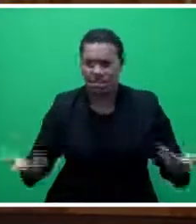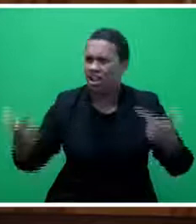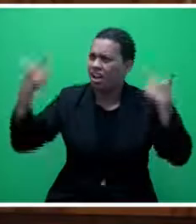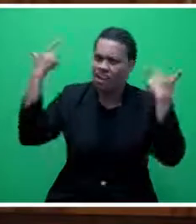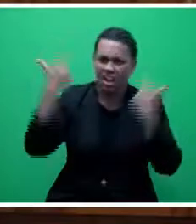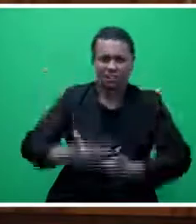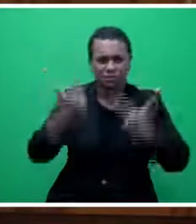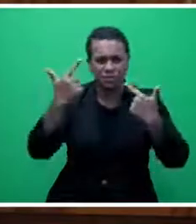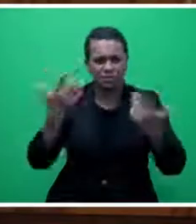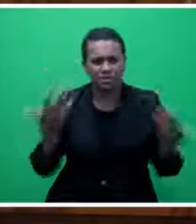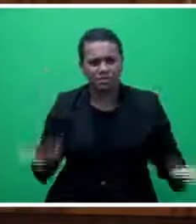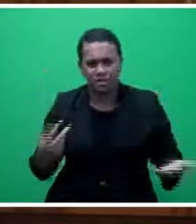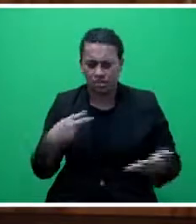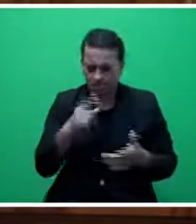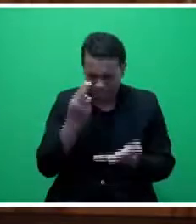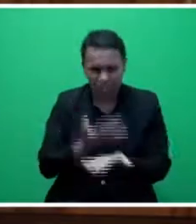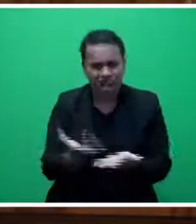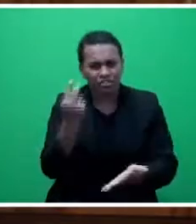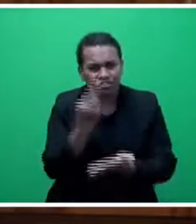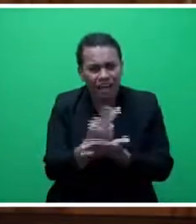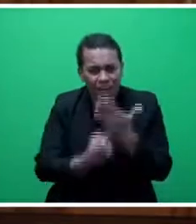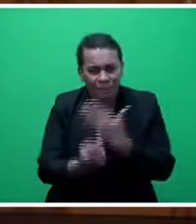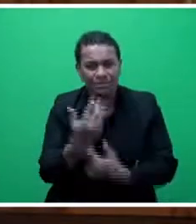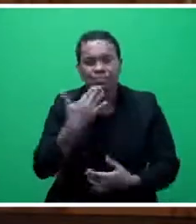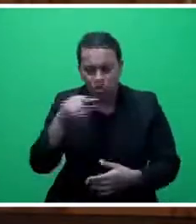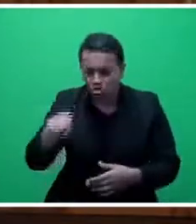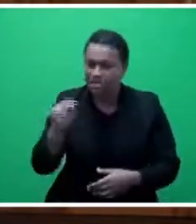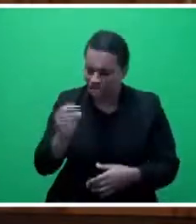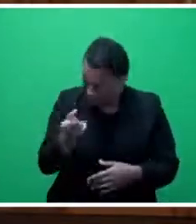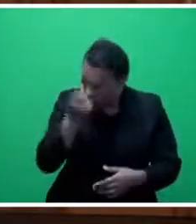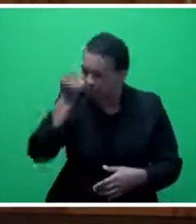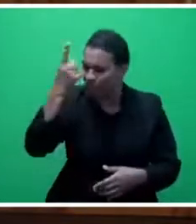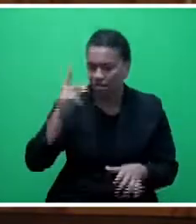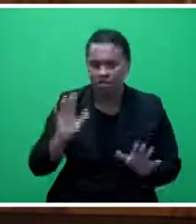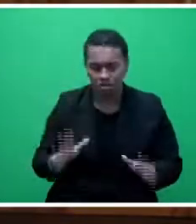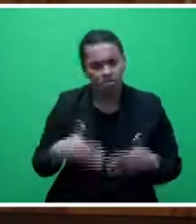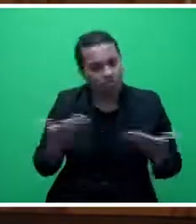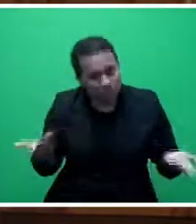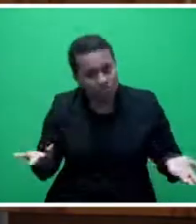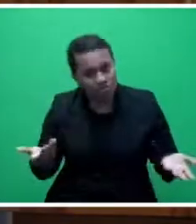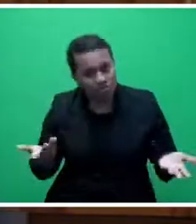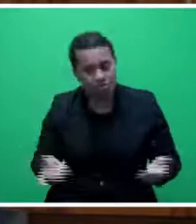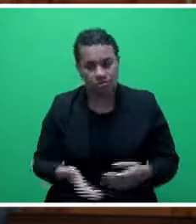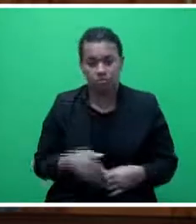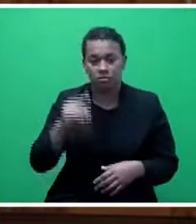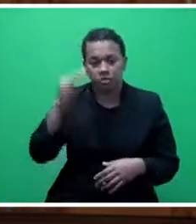ground realities. So please, you need to understand, Mr. Speaker, so just very briefly,